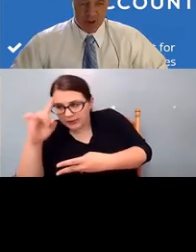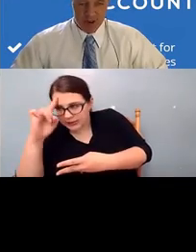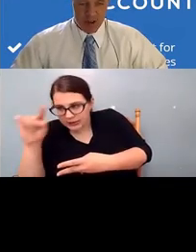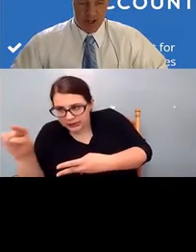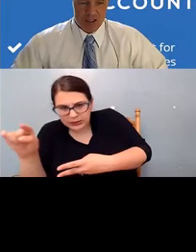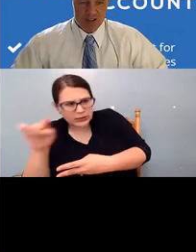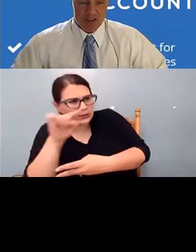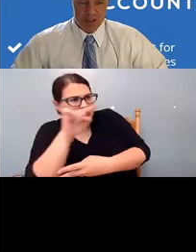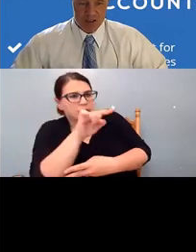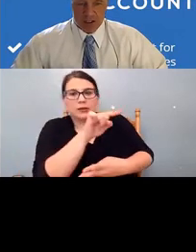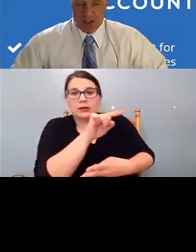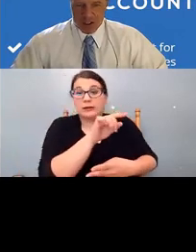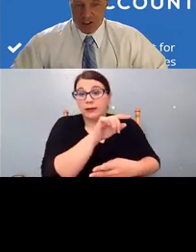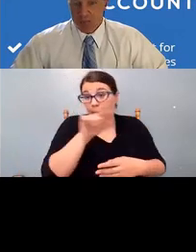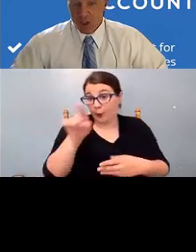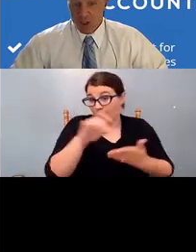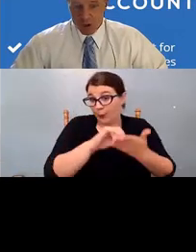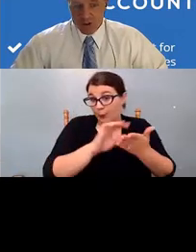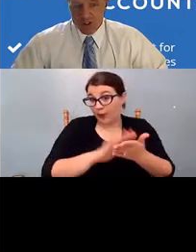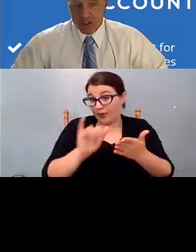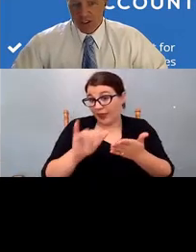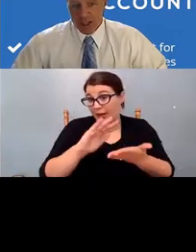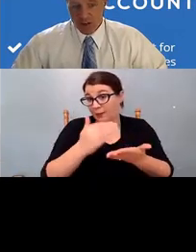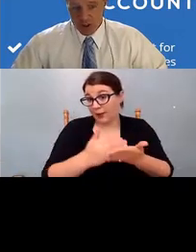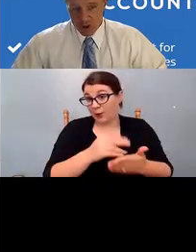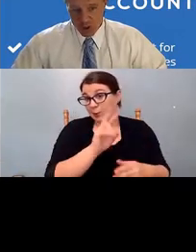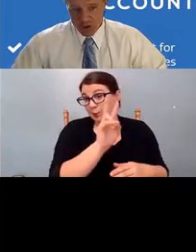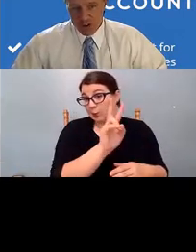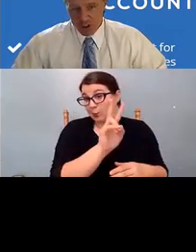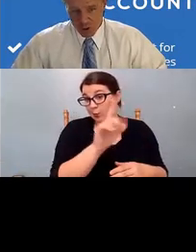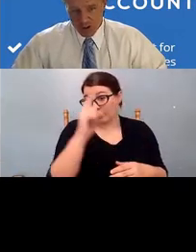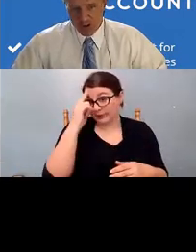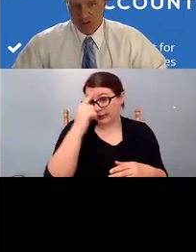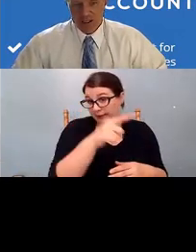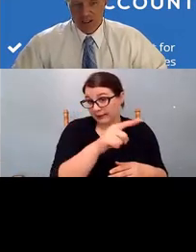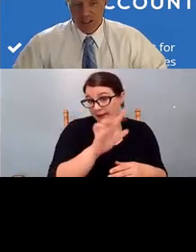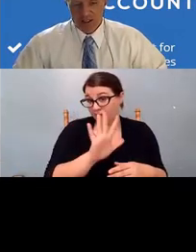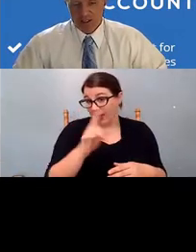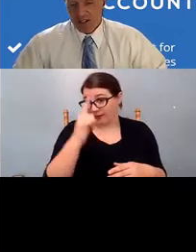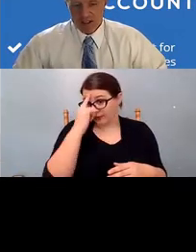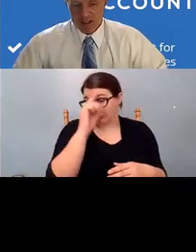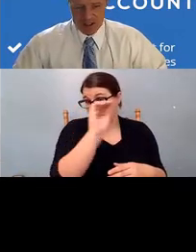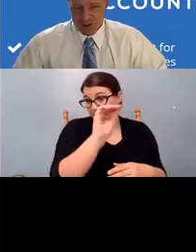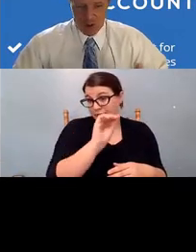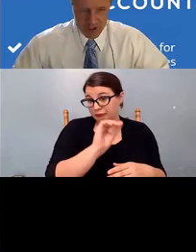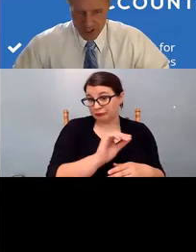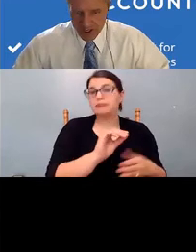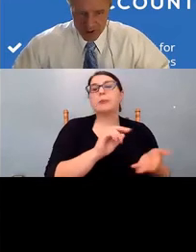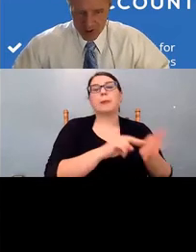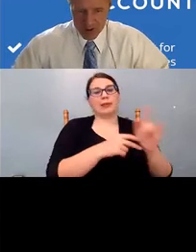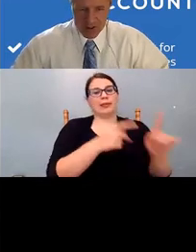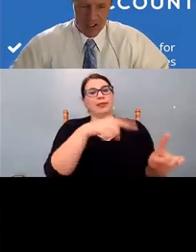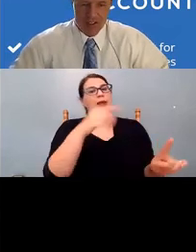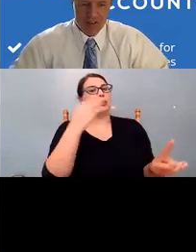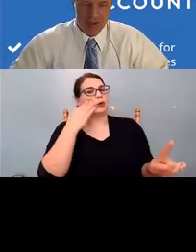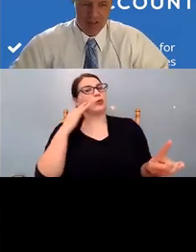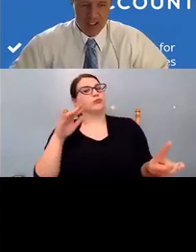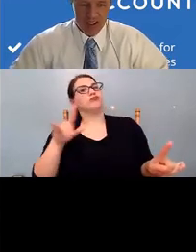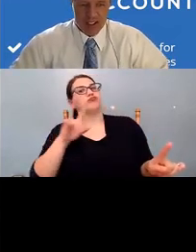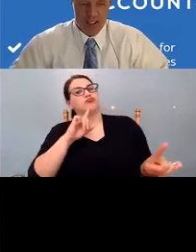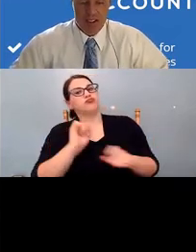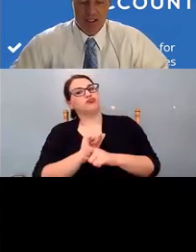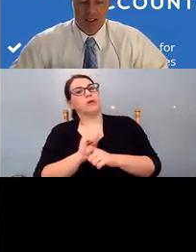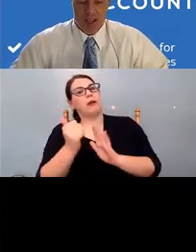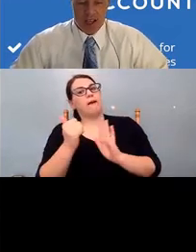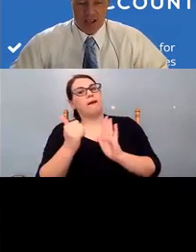that verifies that the system knows that this account is yours and good, and that it's not a stolen account or some other kind of thing